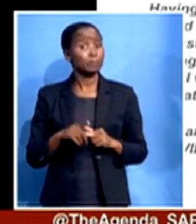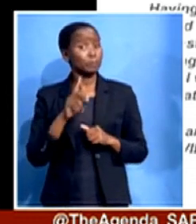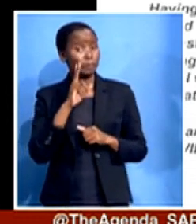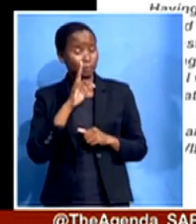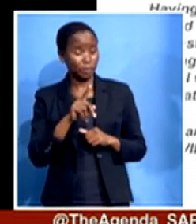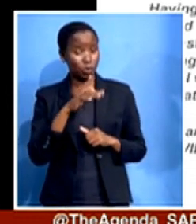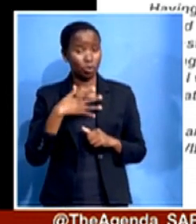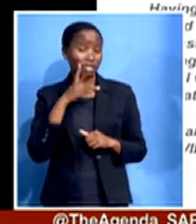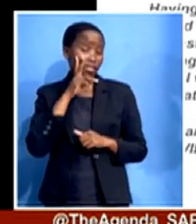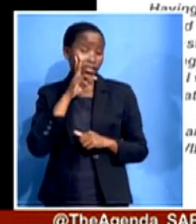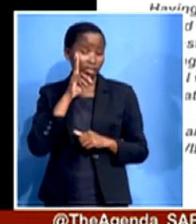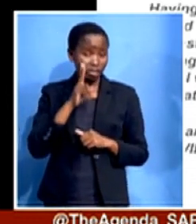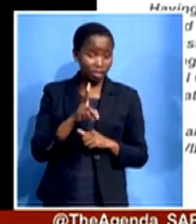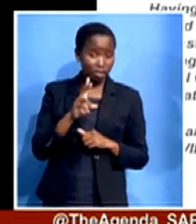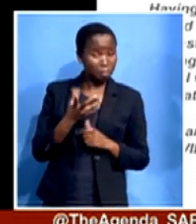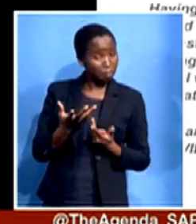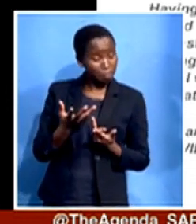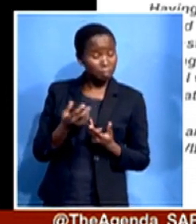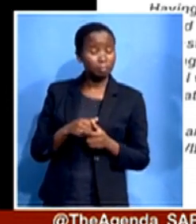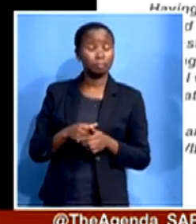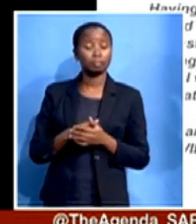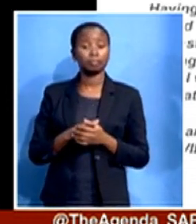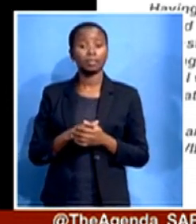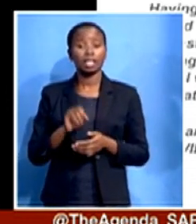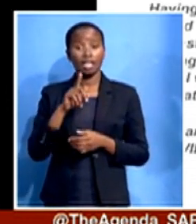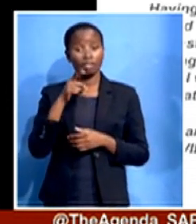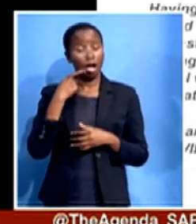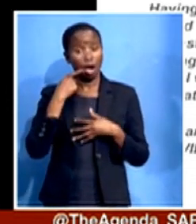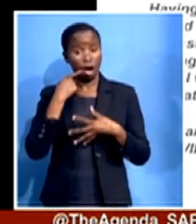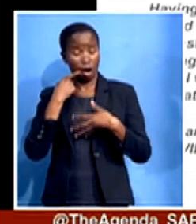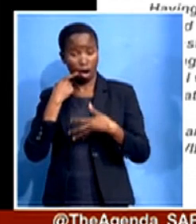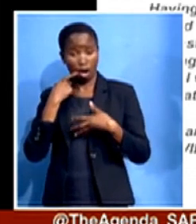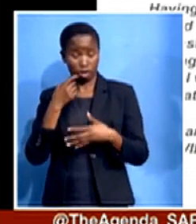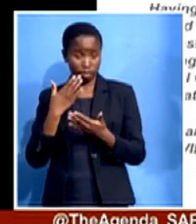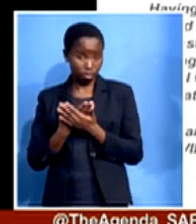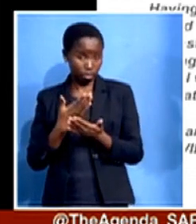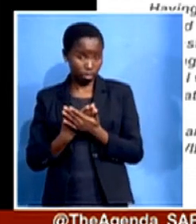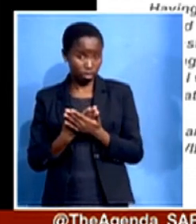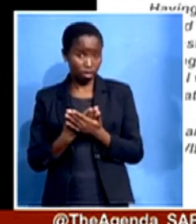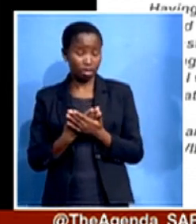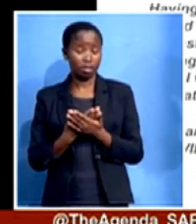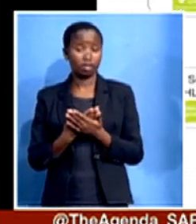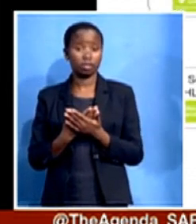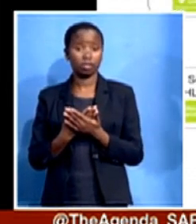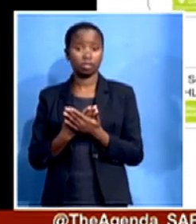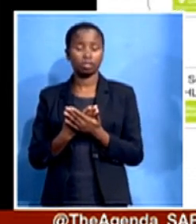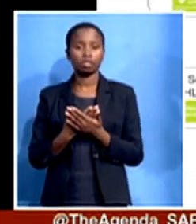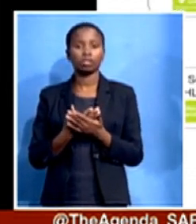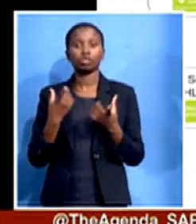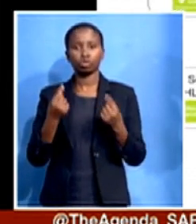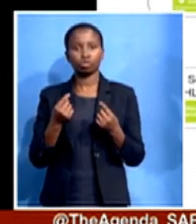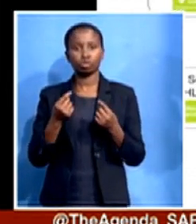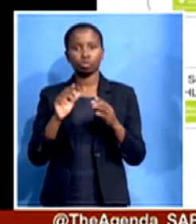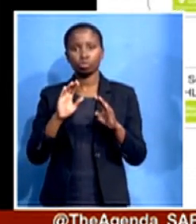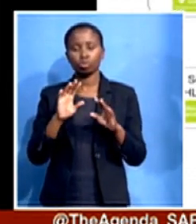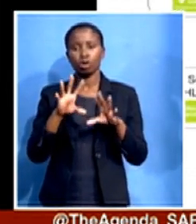these ventilators can now be industrialized and be exported to the rest of the continent. I